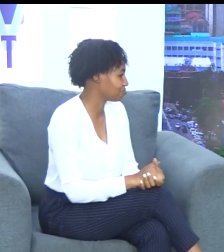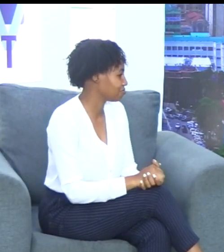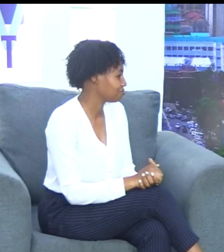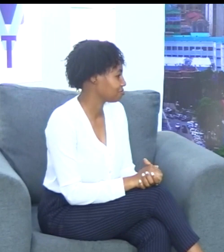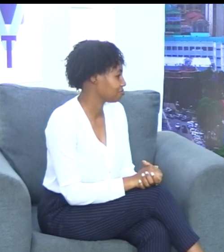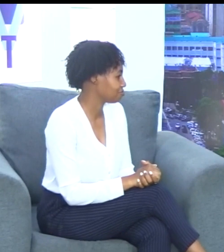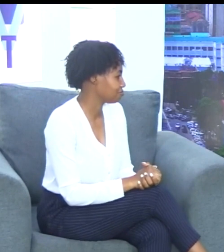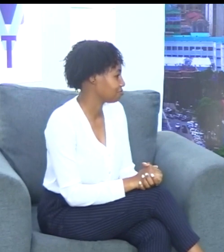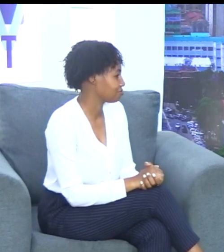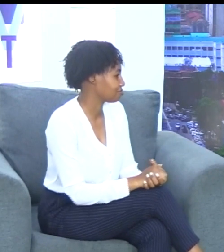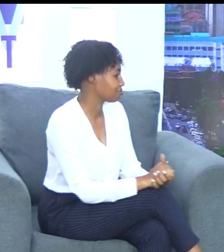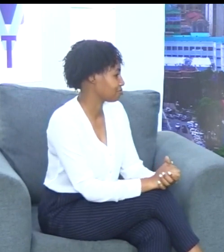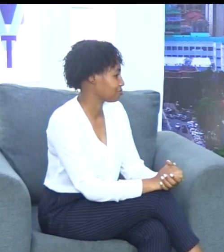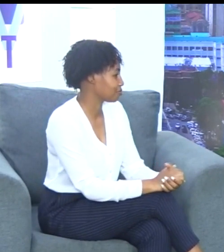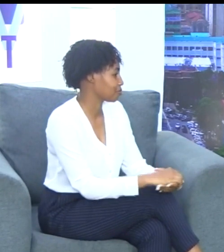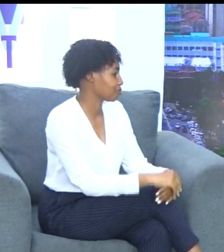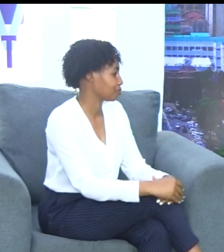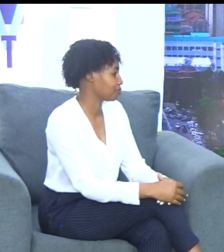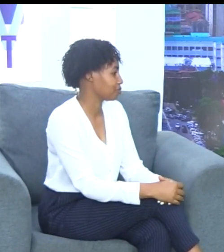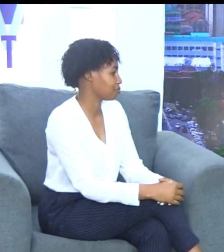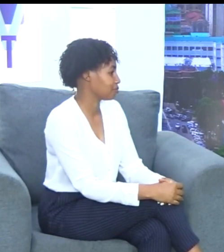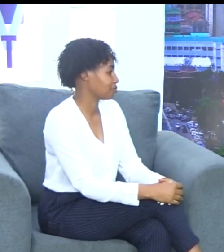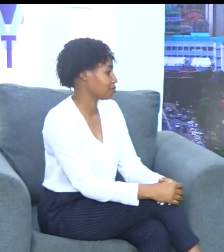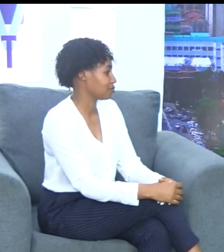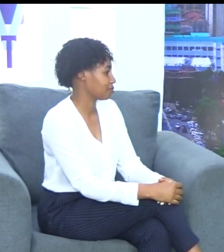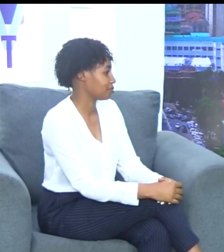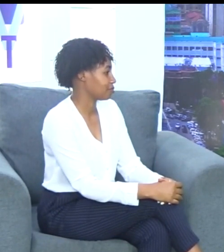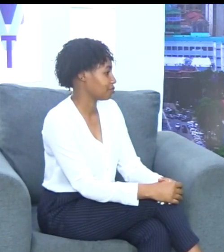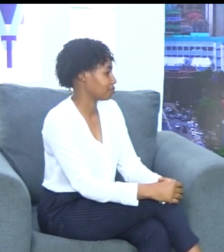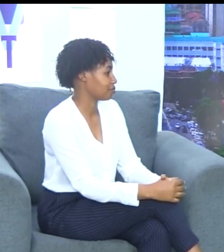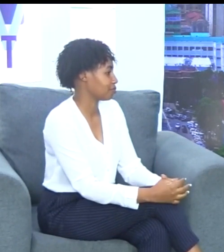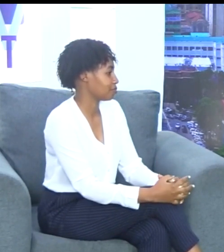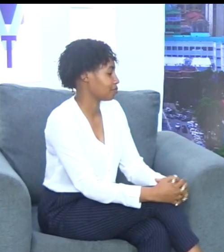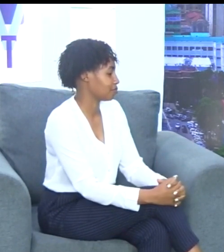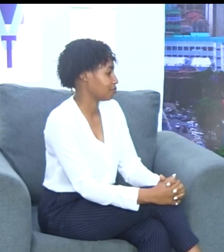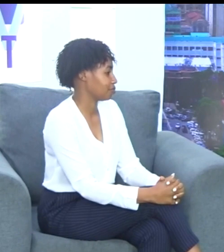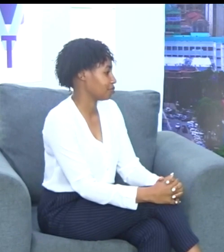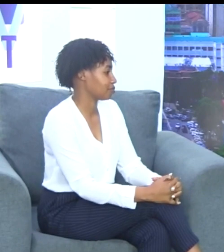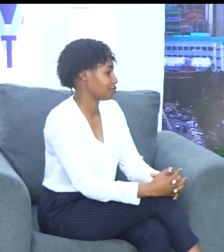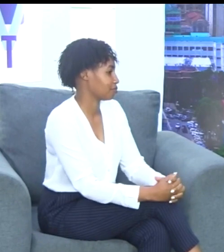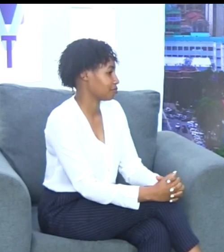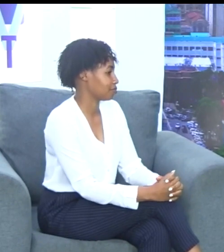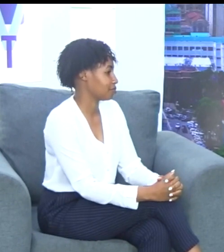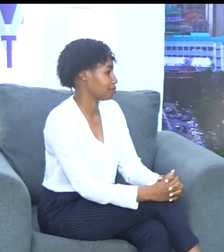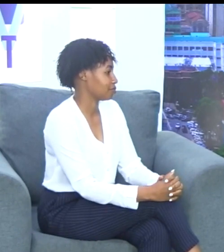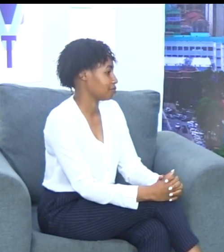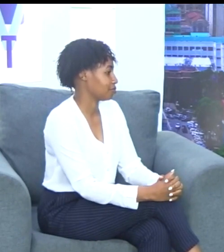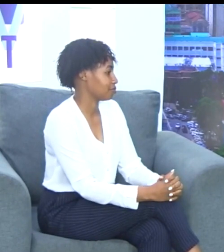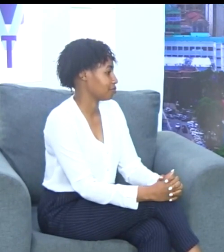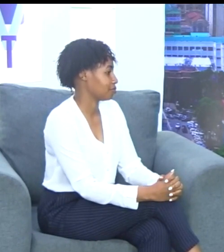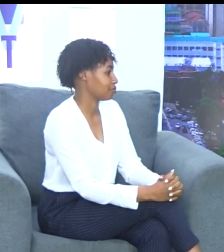about women empowerment. What would you tell people about that, if you have something more to add? People who had?